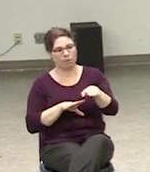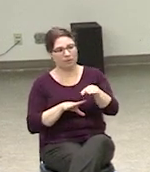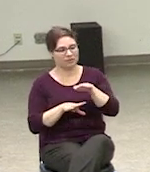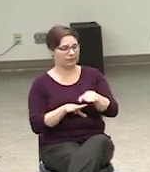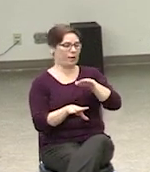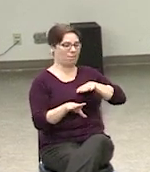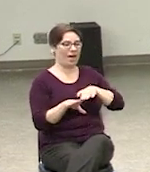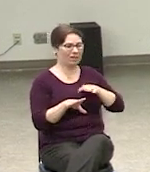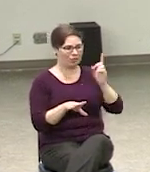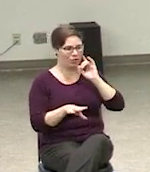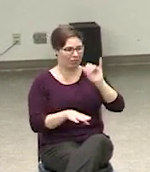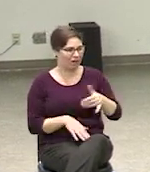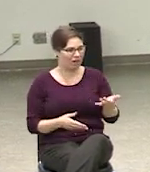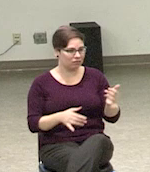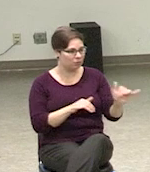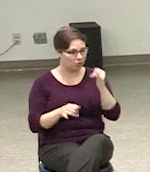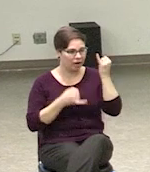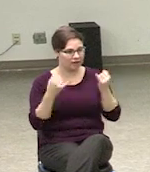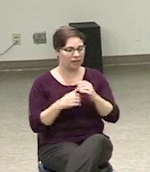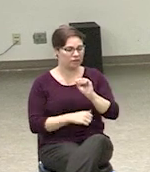other spaces.